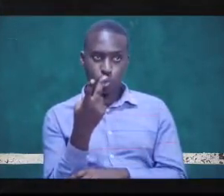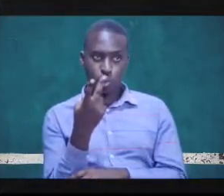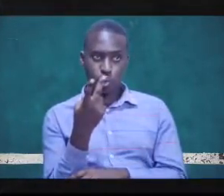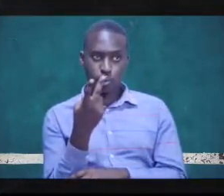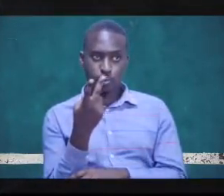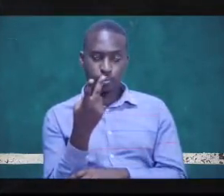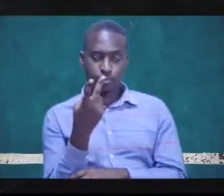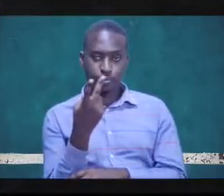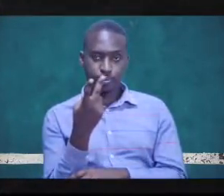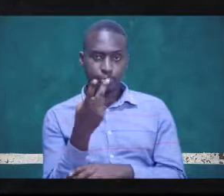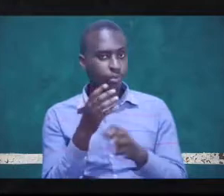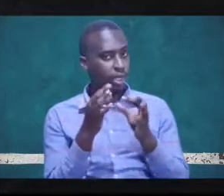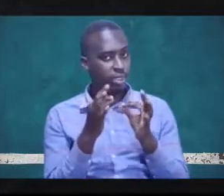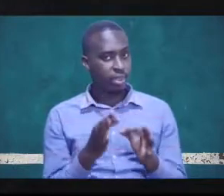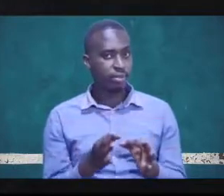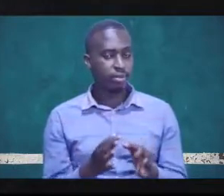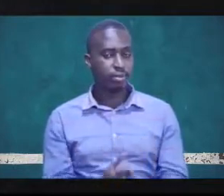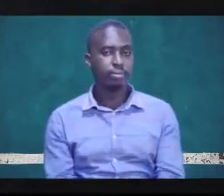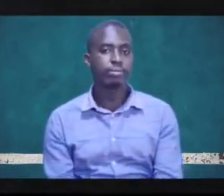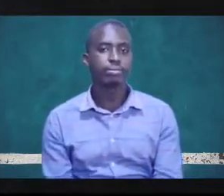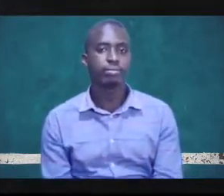just two things